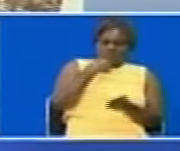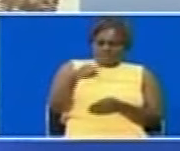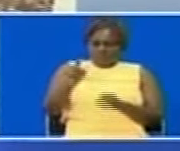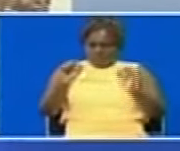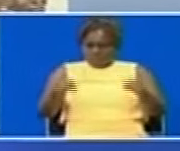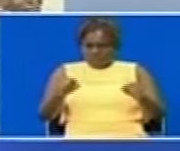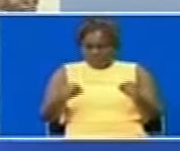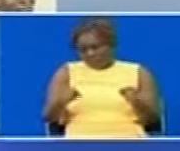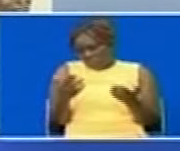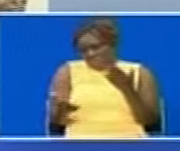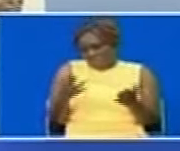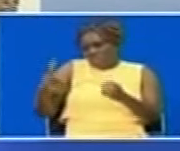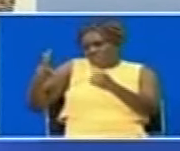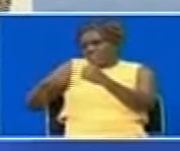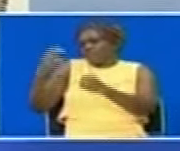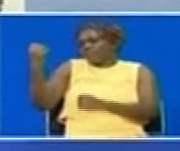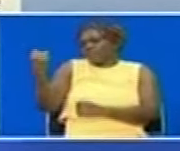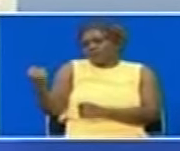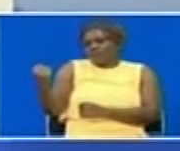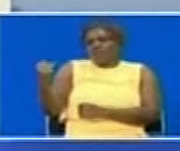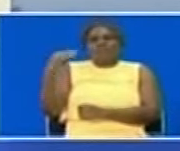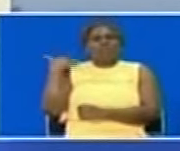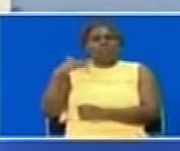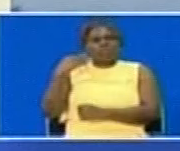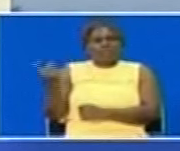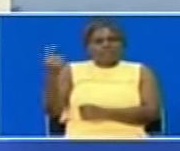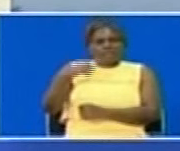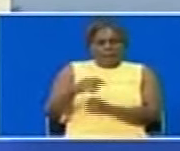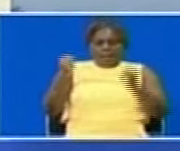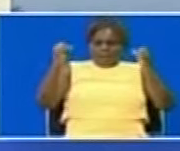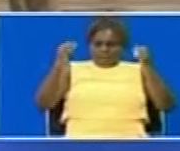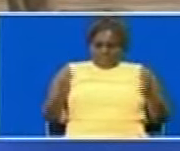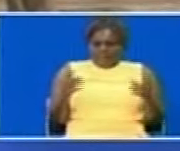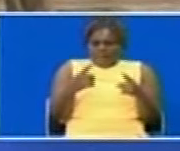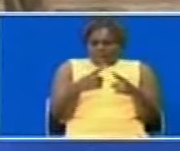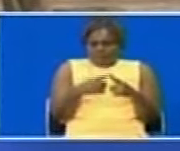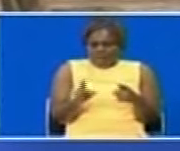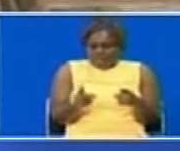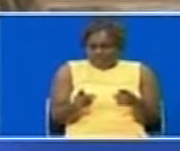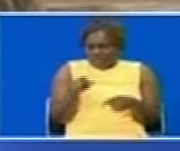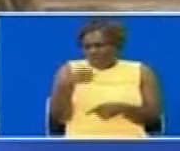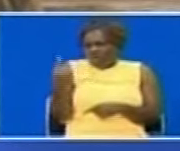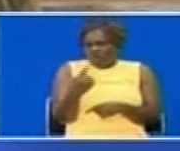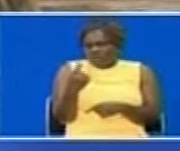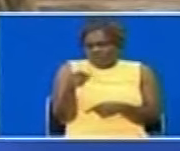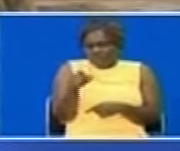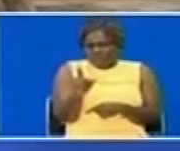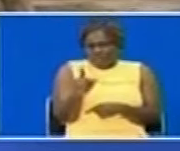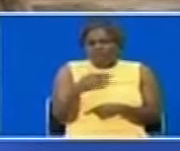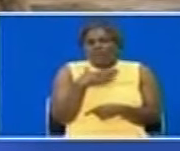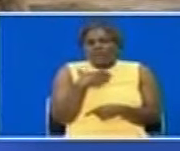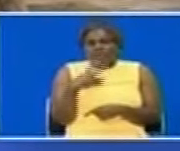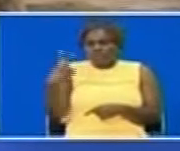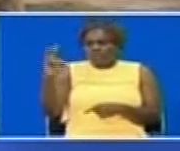to be 75, that is if poachers don't kill him for his majestic tusks. But poachers are not the only ones baying for him.